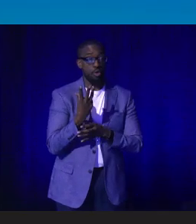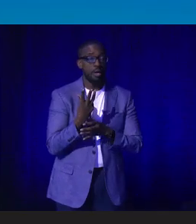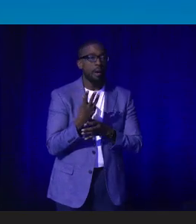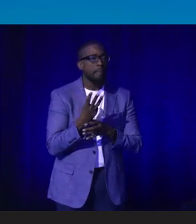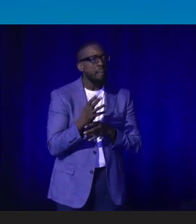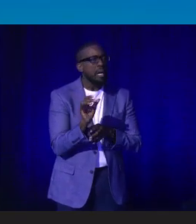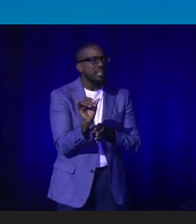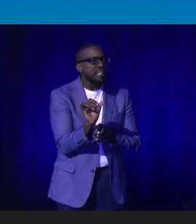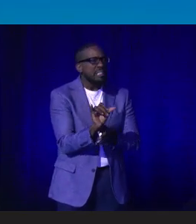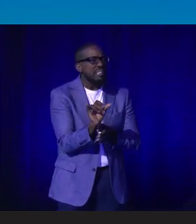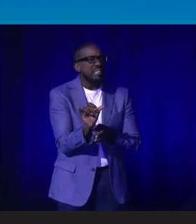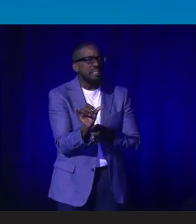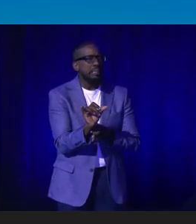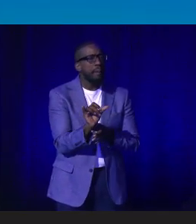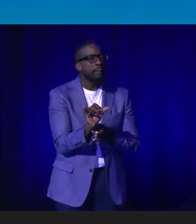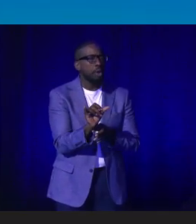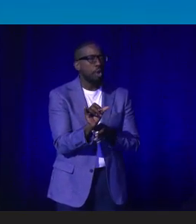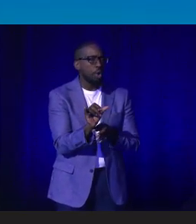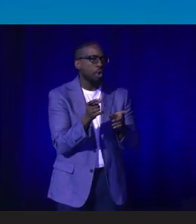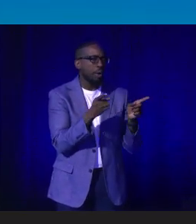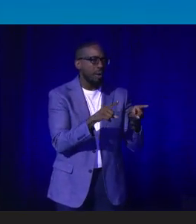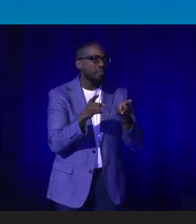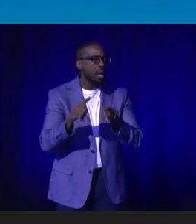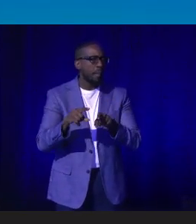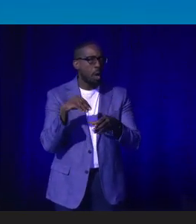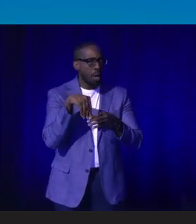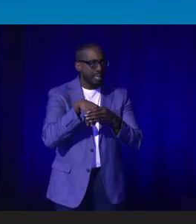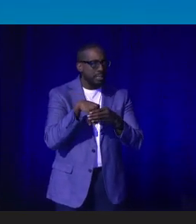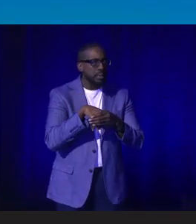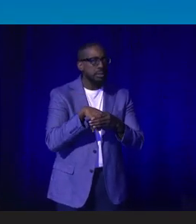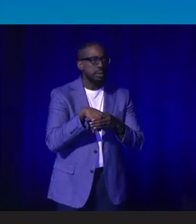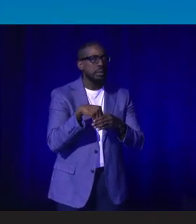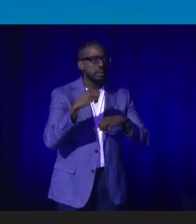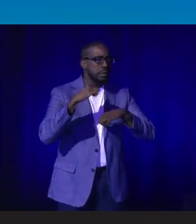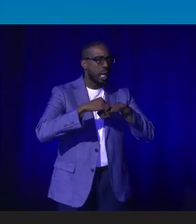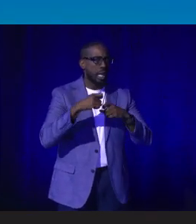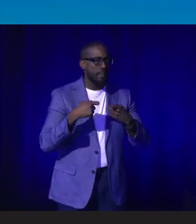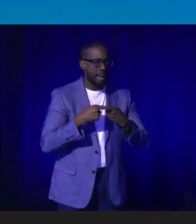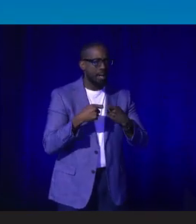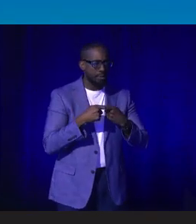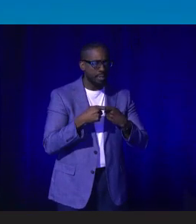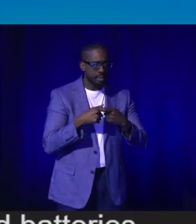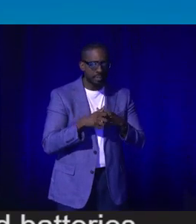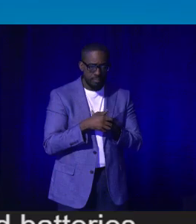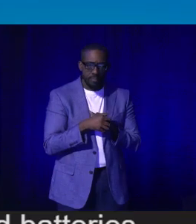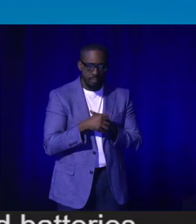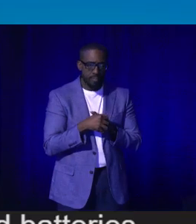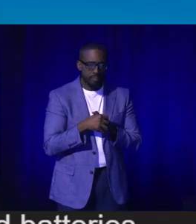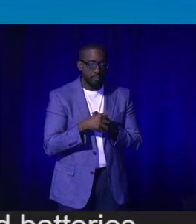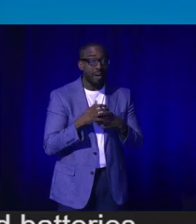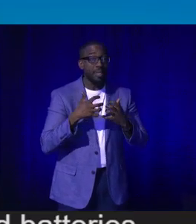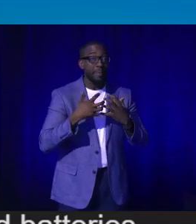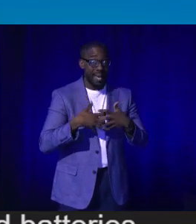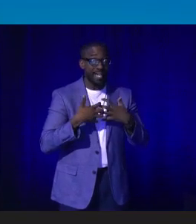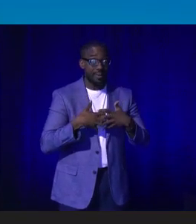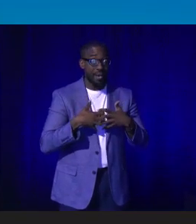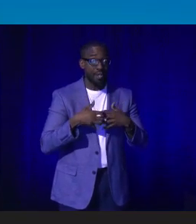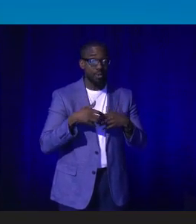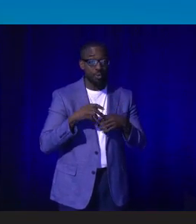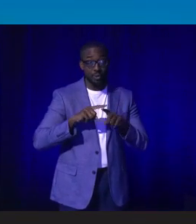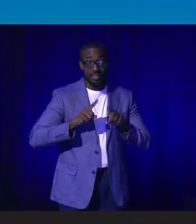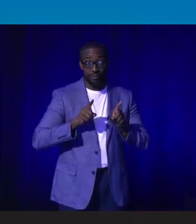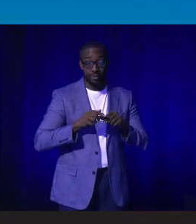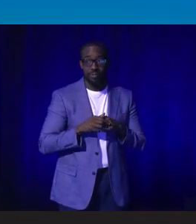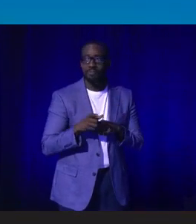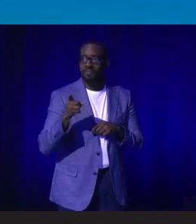in solid batteries. But the mechanisms are completely different. So, yeah. Towards the end, you started to